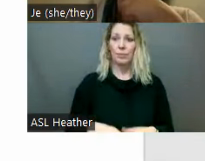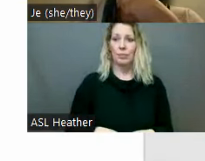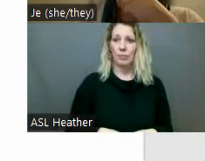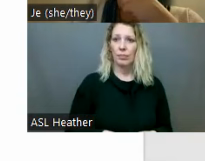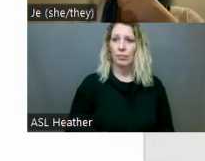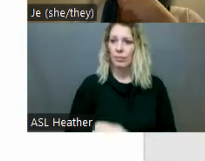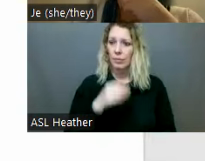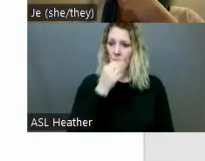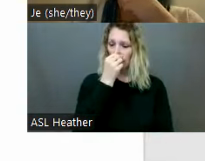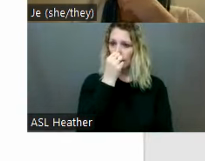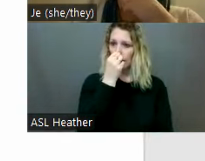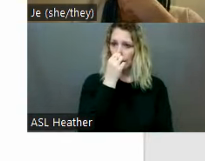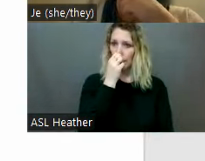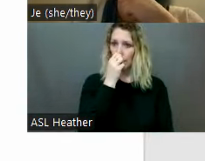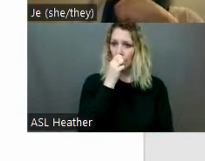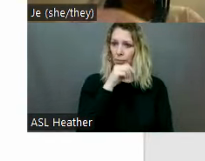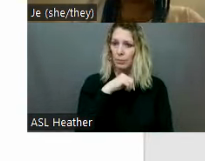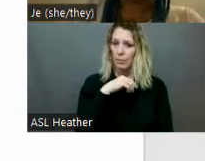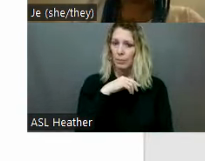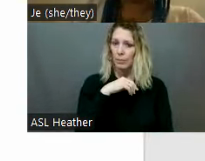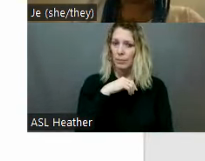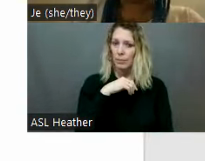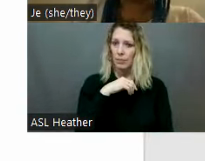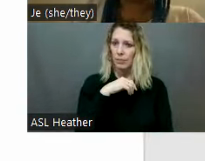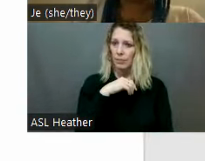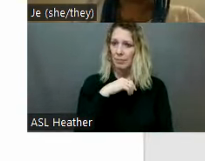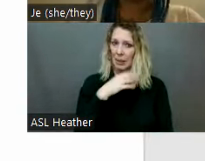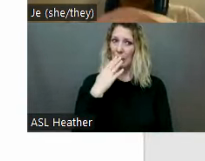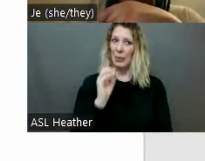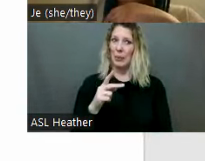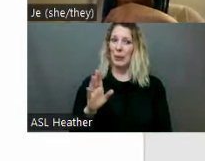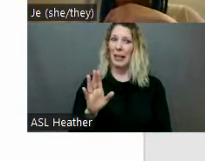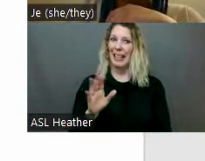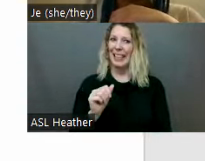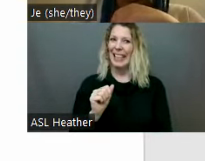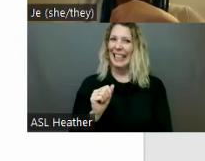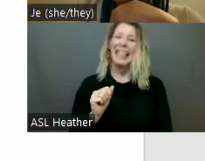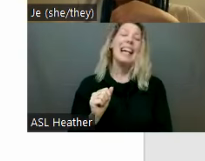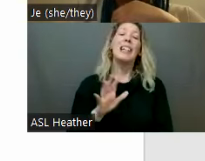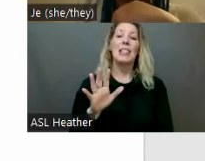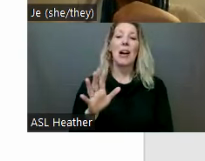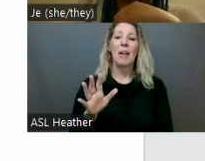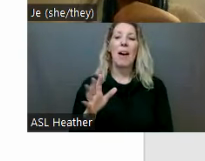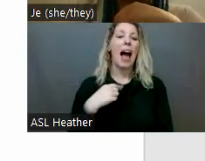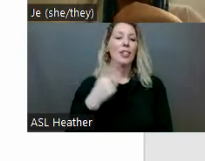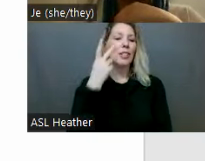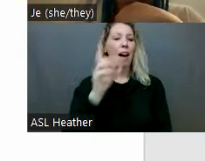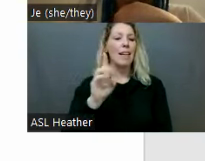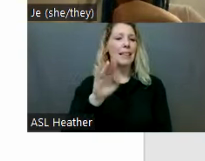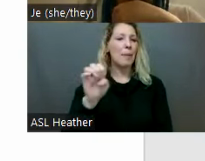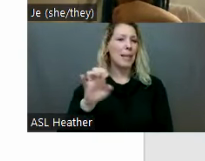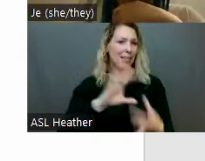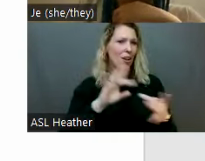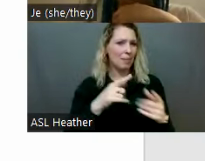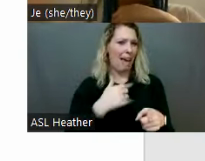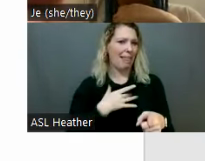tener como que sentido. Hablando. Uh-oh. I just I just saw Debbie's comments, and I like that.